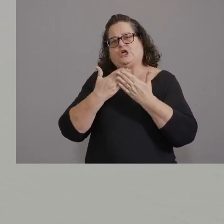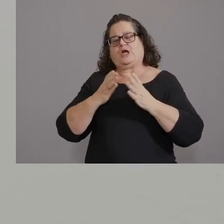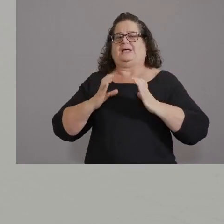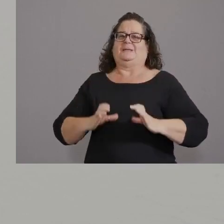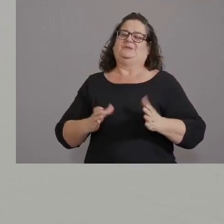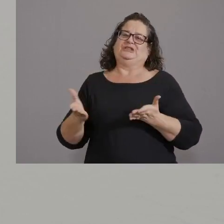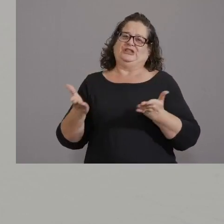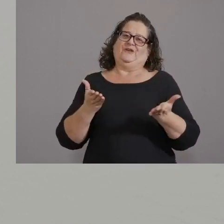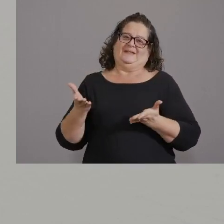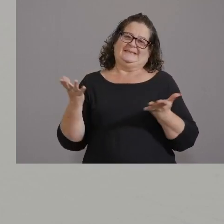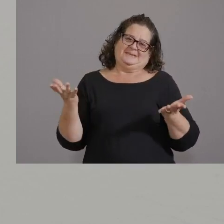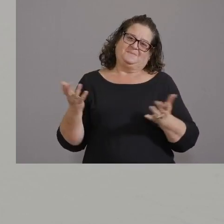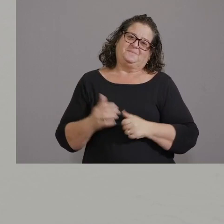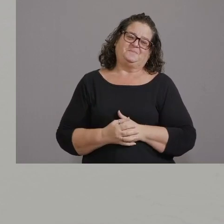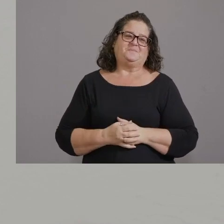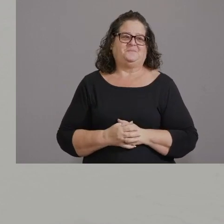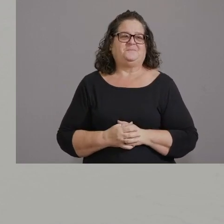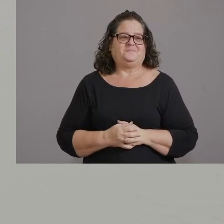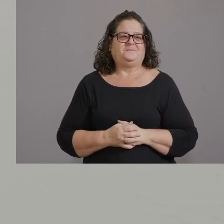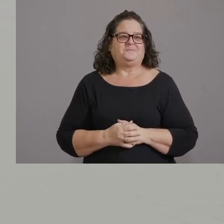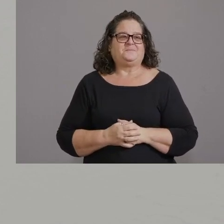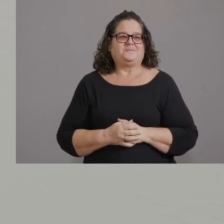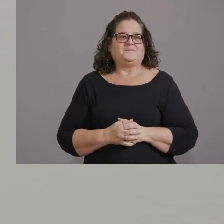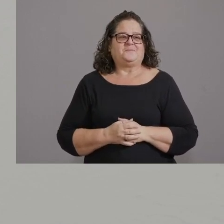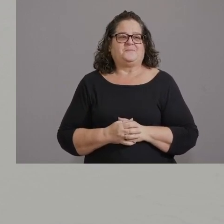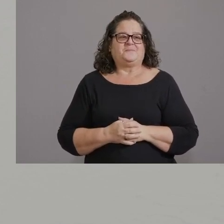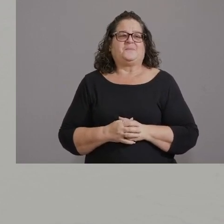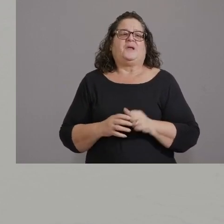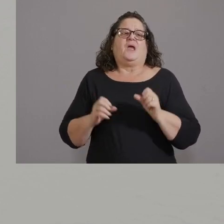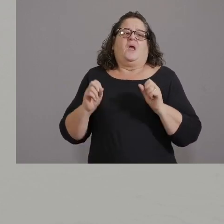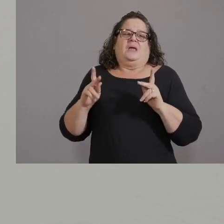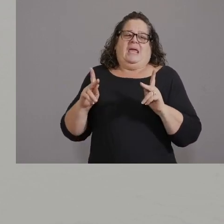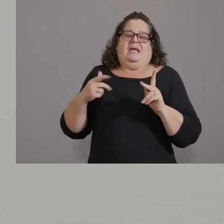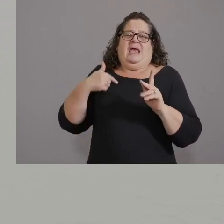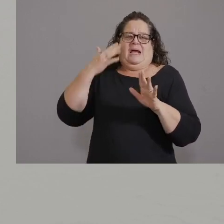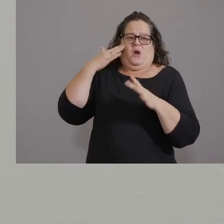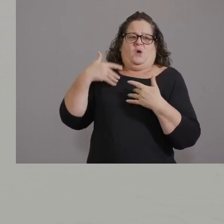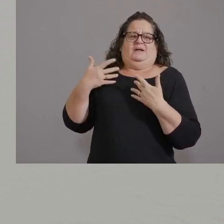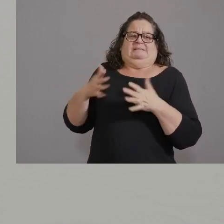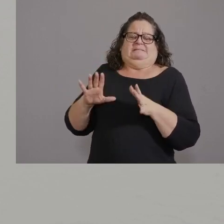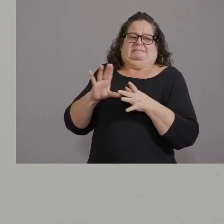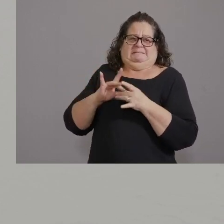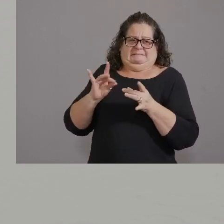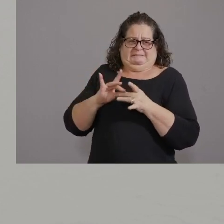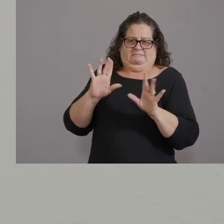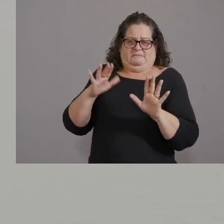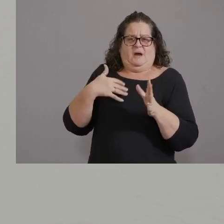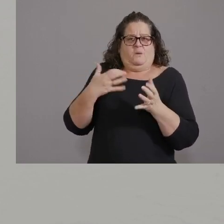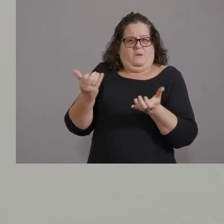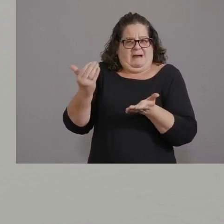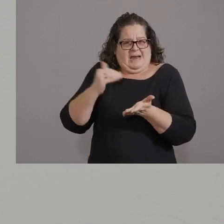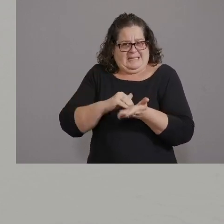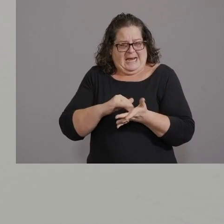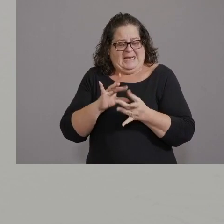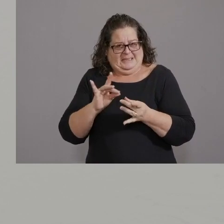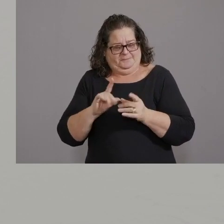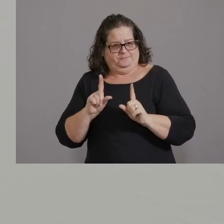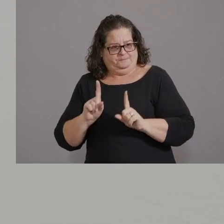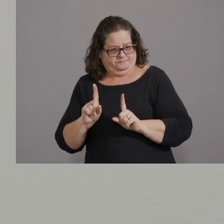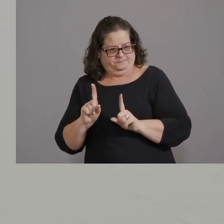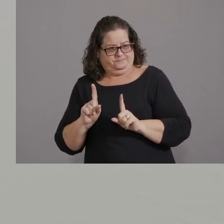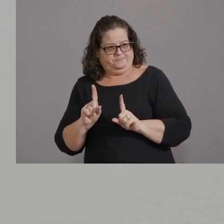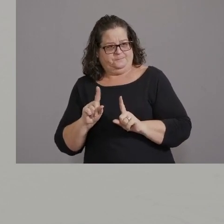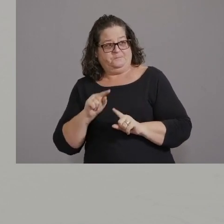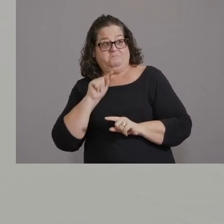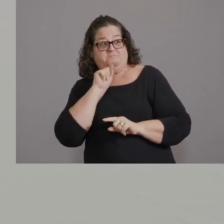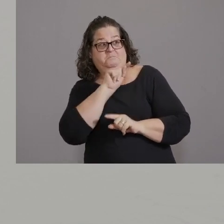have brought this up. I'm going to bring it up one more time. Yeah. The disconnect there seems to be between the state and the county. You addressed some of the issues. You're